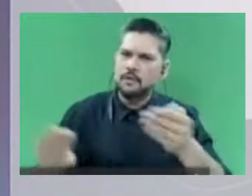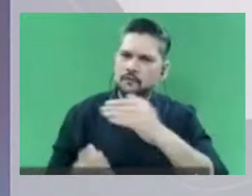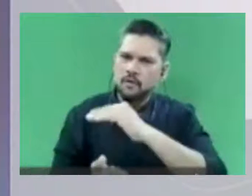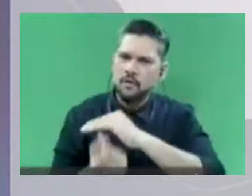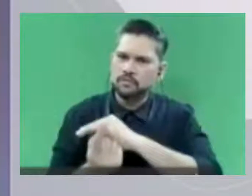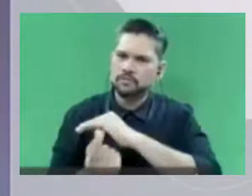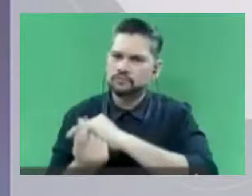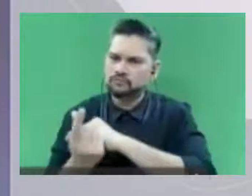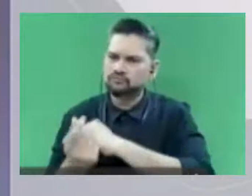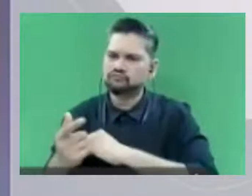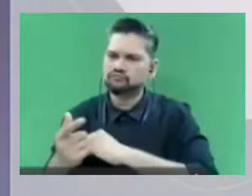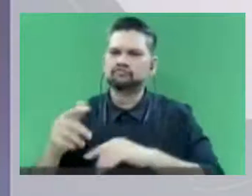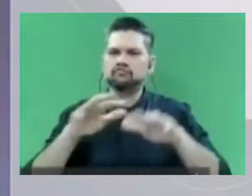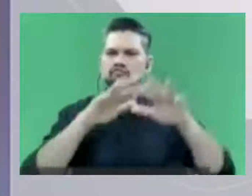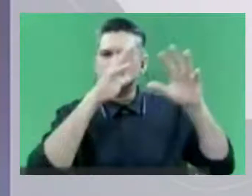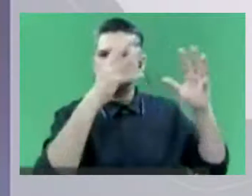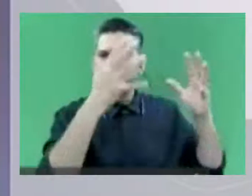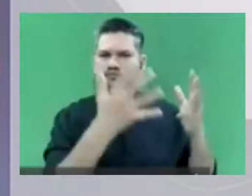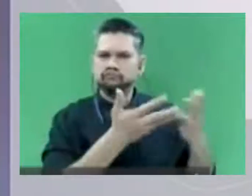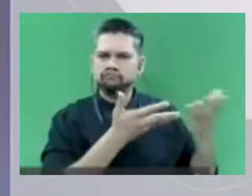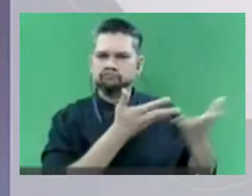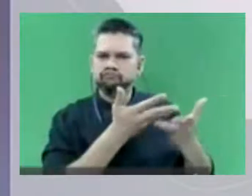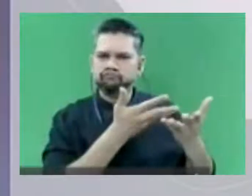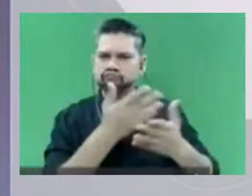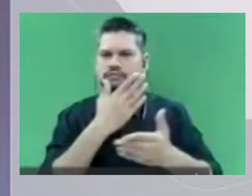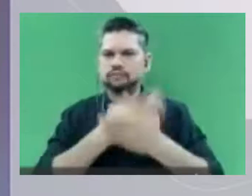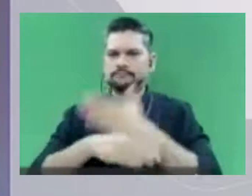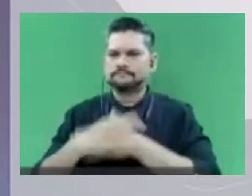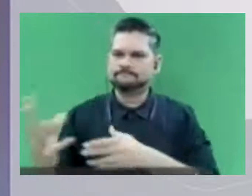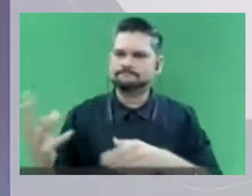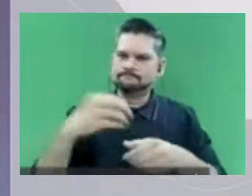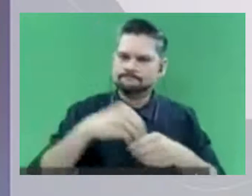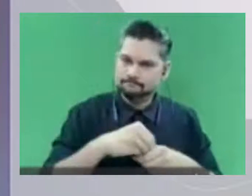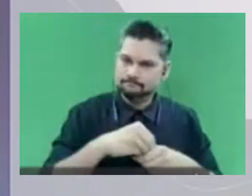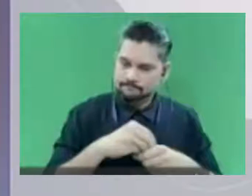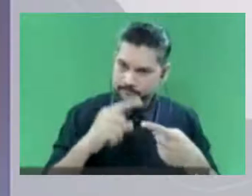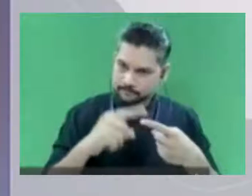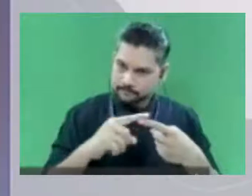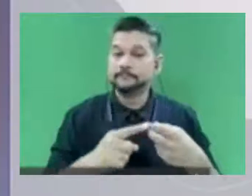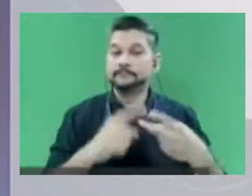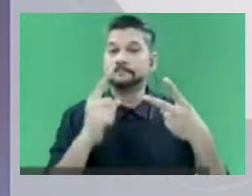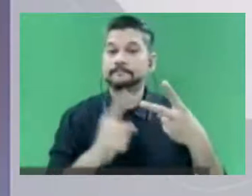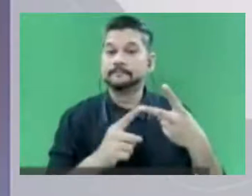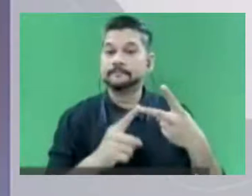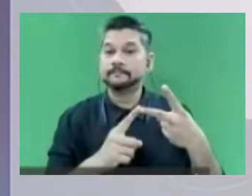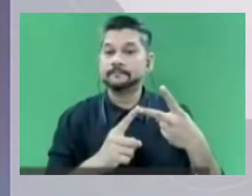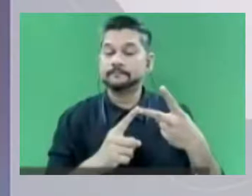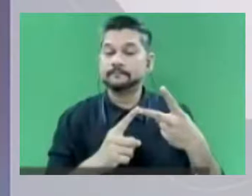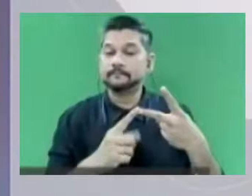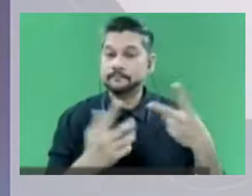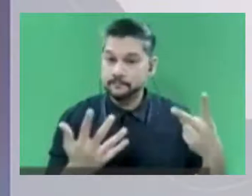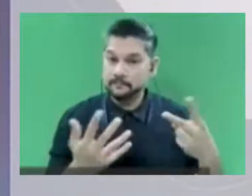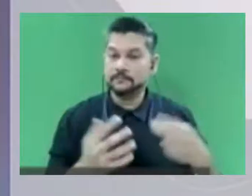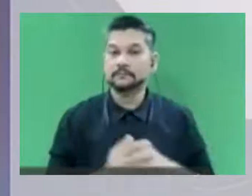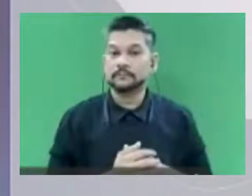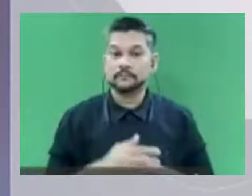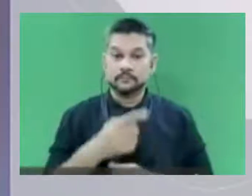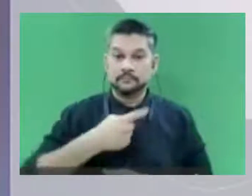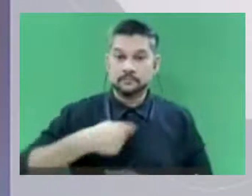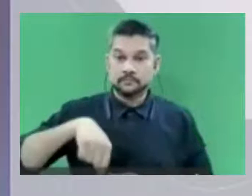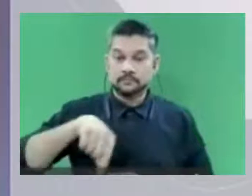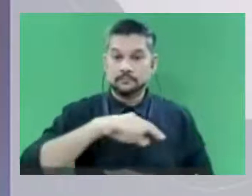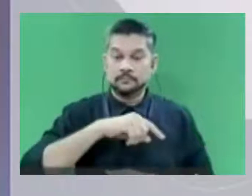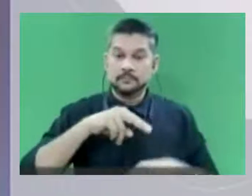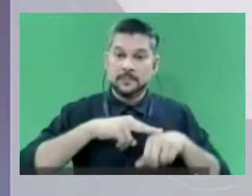in the global discussion. And another point, what I would like to mention, That is our